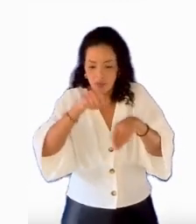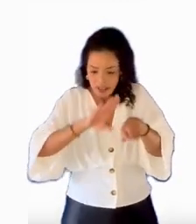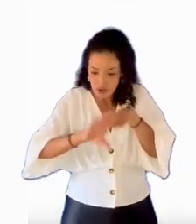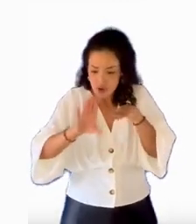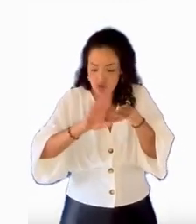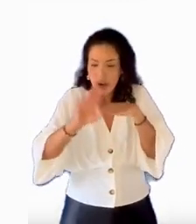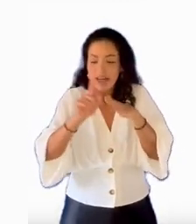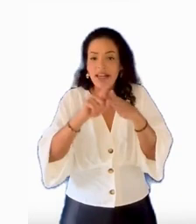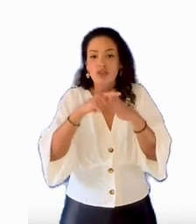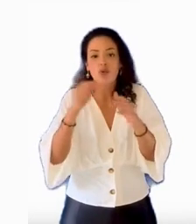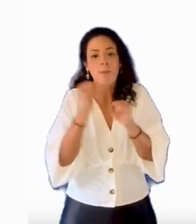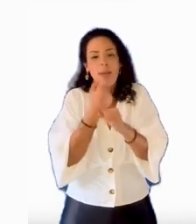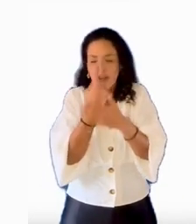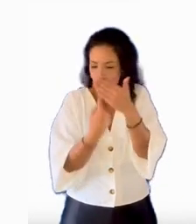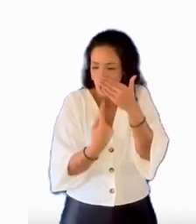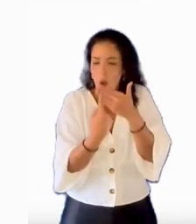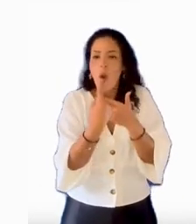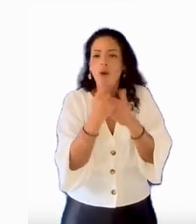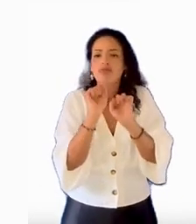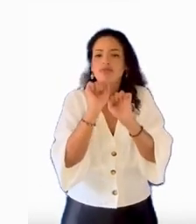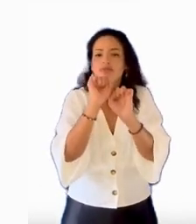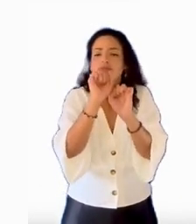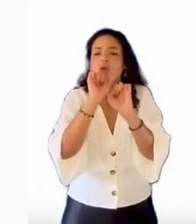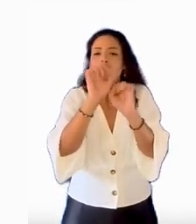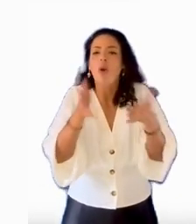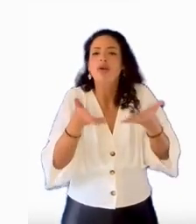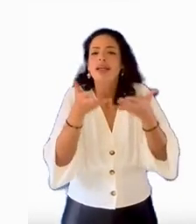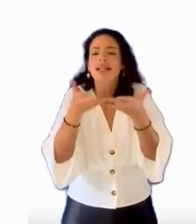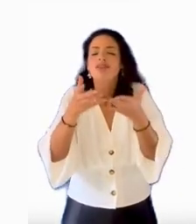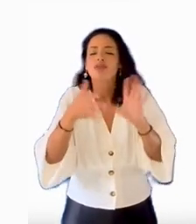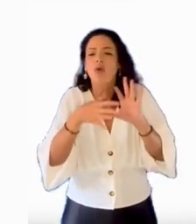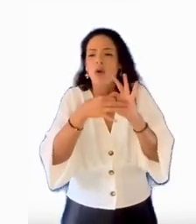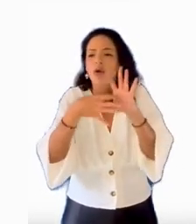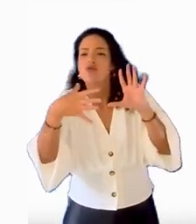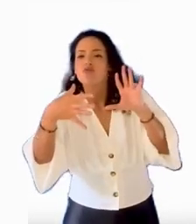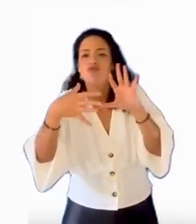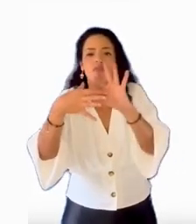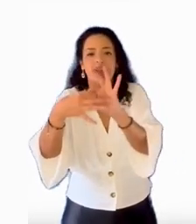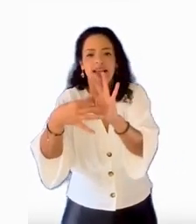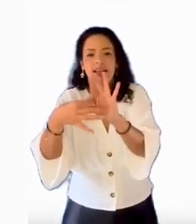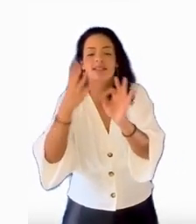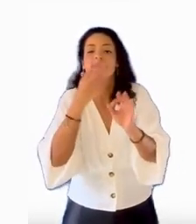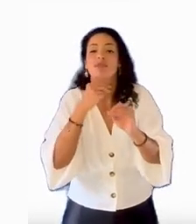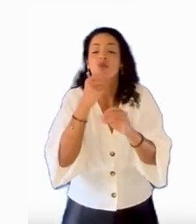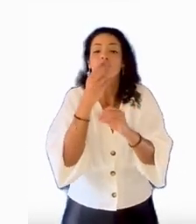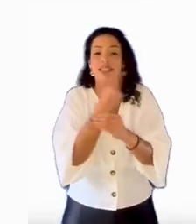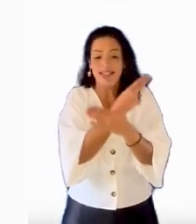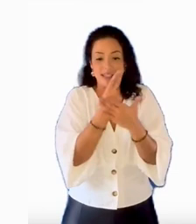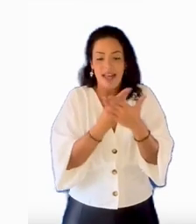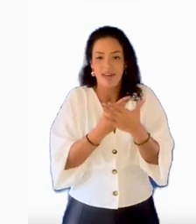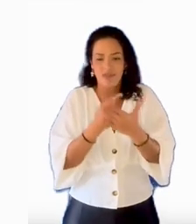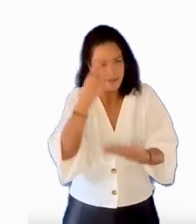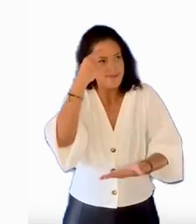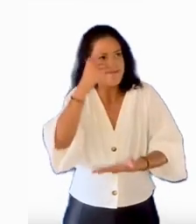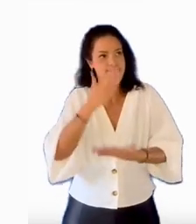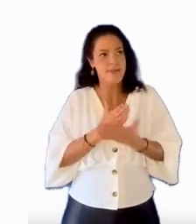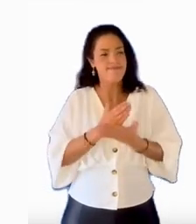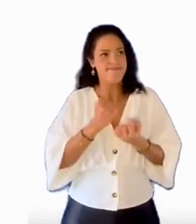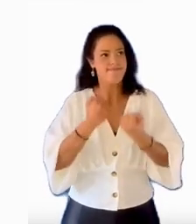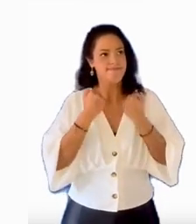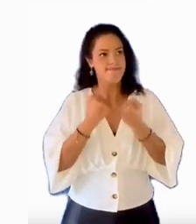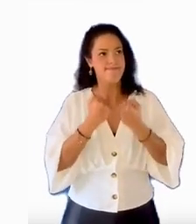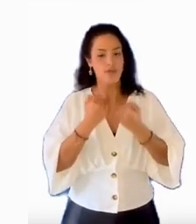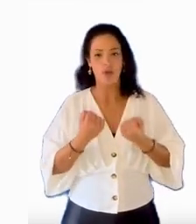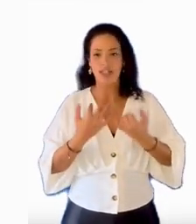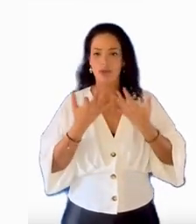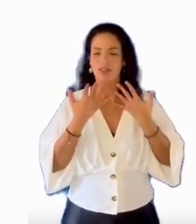this training to personalise and decorate your own gifts of reconnection. Using these illustrated affirmations for inspiration,